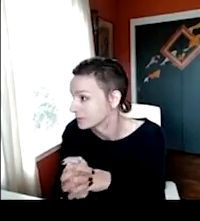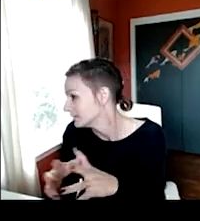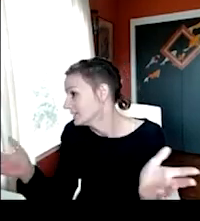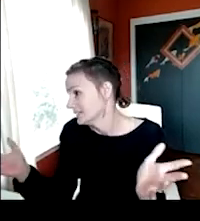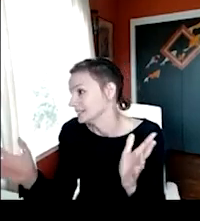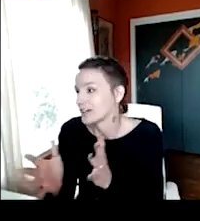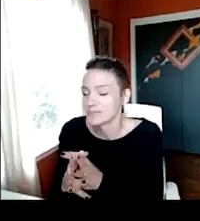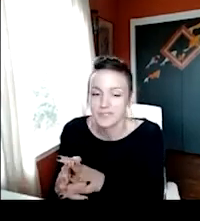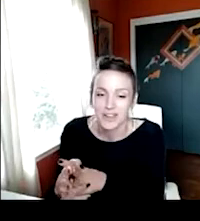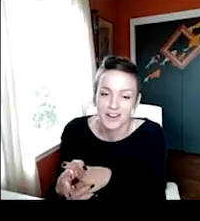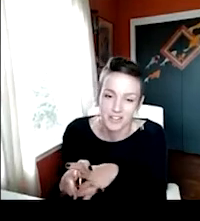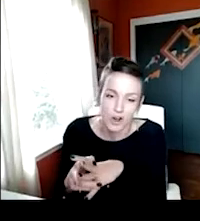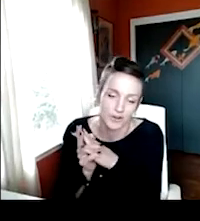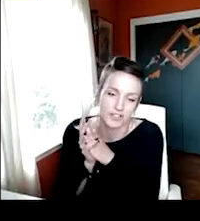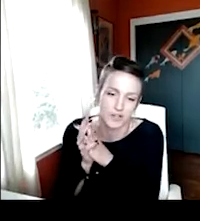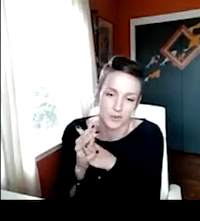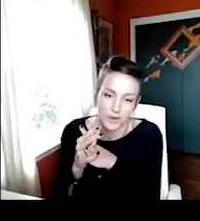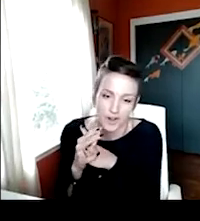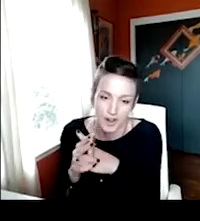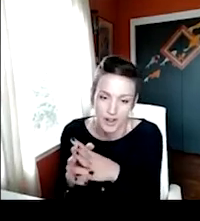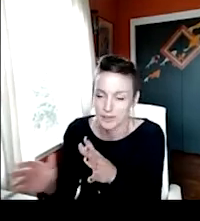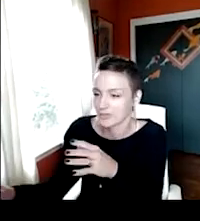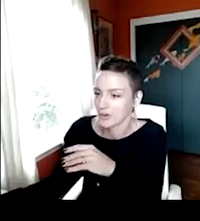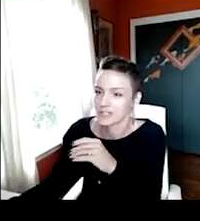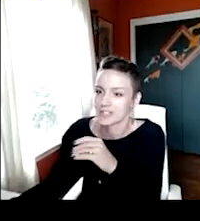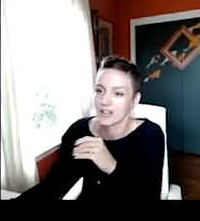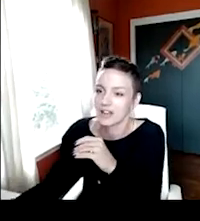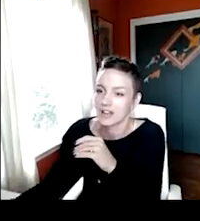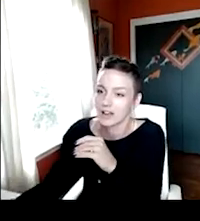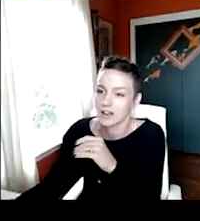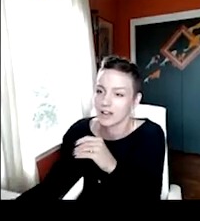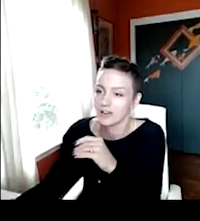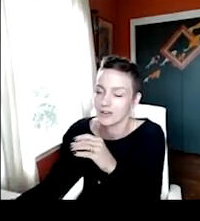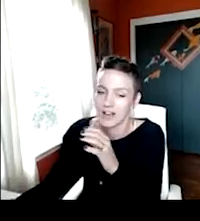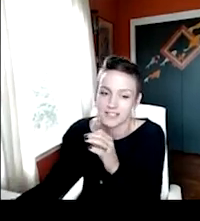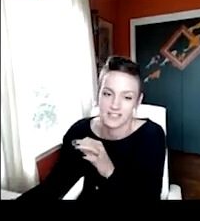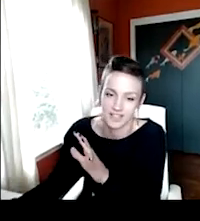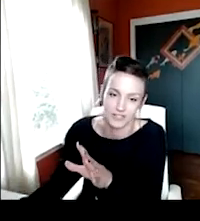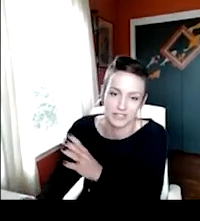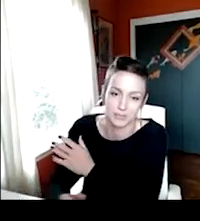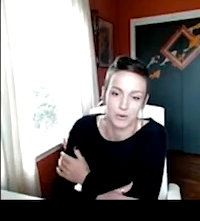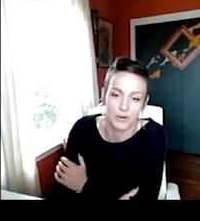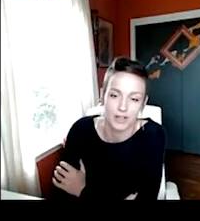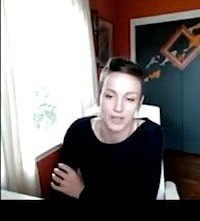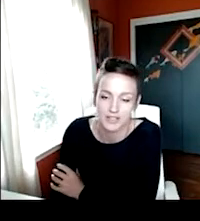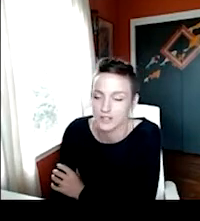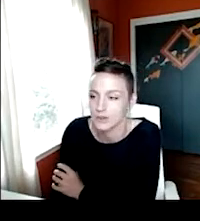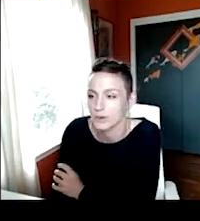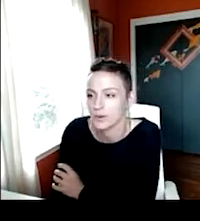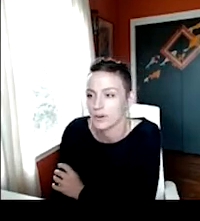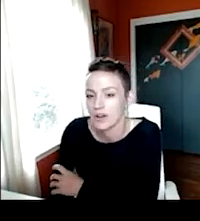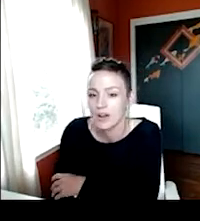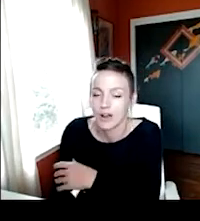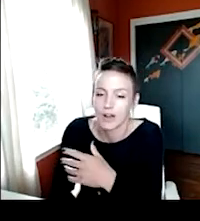cool. So I got taller. So, but of course, no class is like ever typical, and we had to